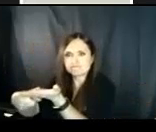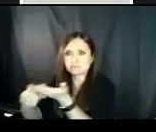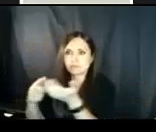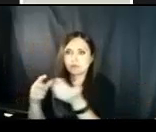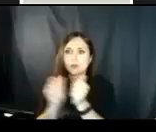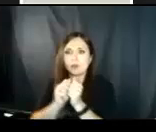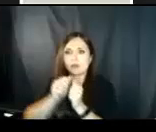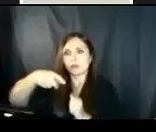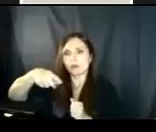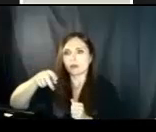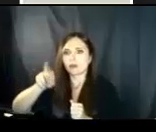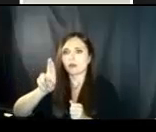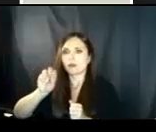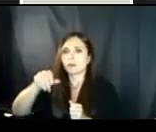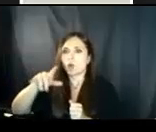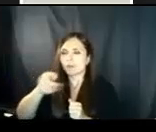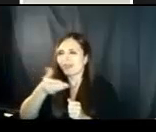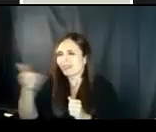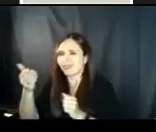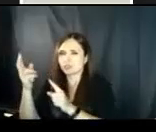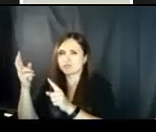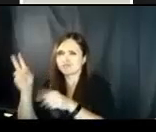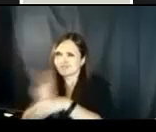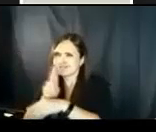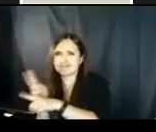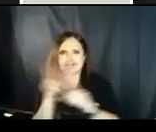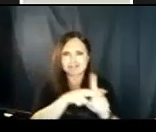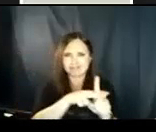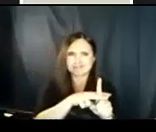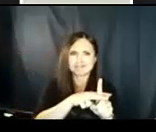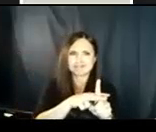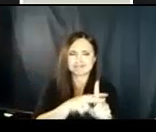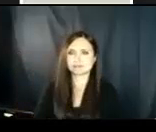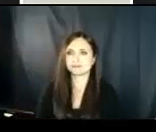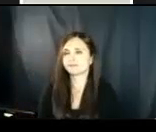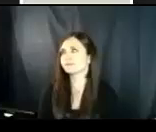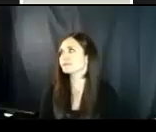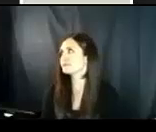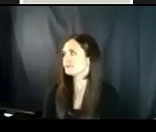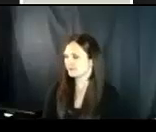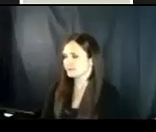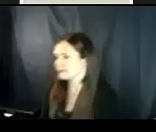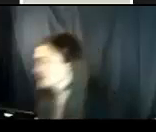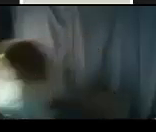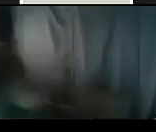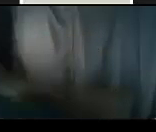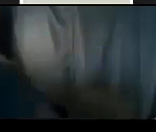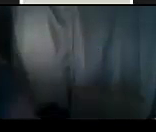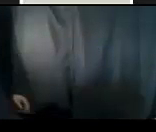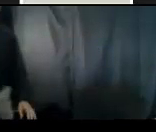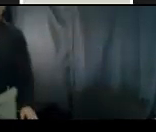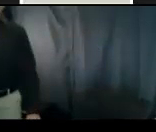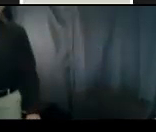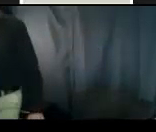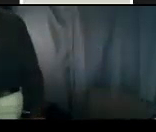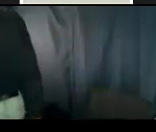projects you do with your students. Okay, so I want to start with the first one, and I want to